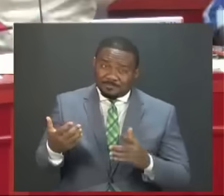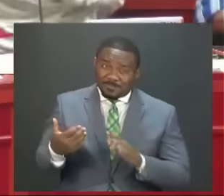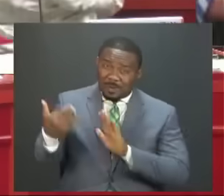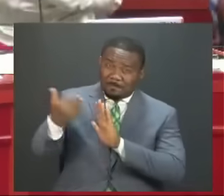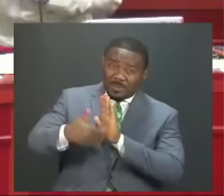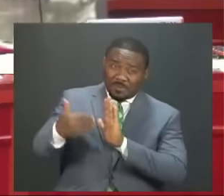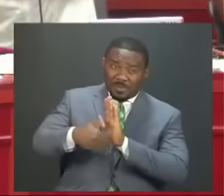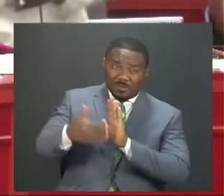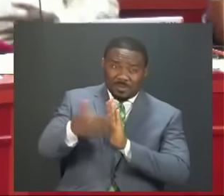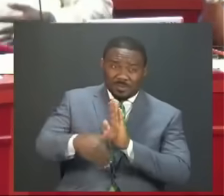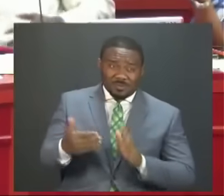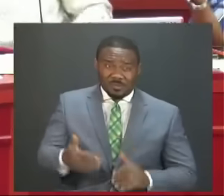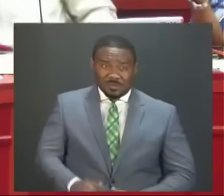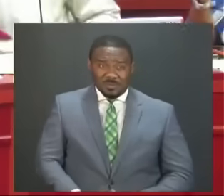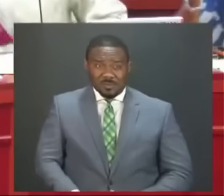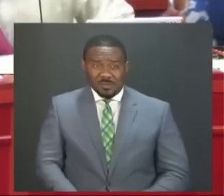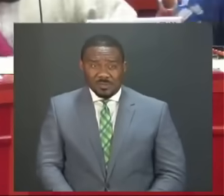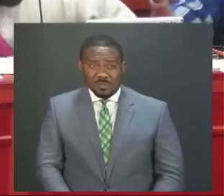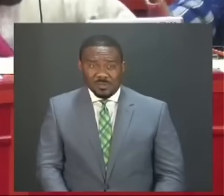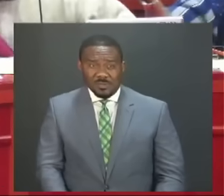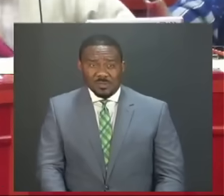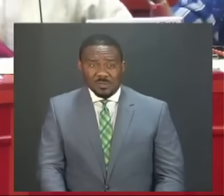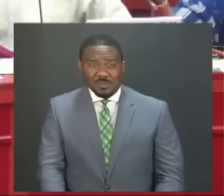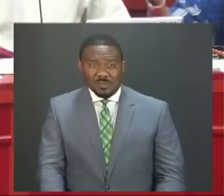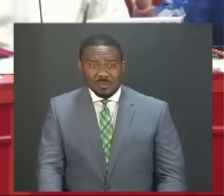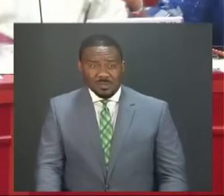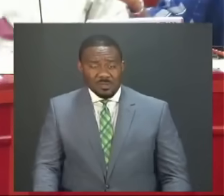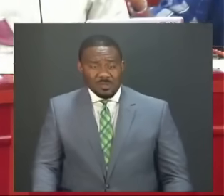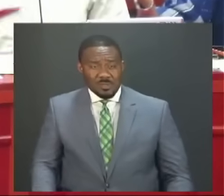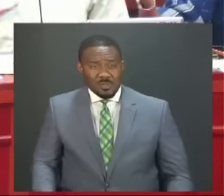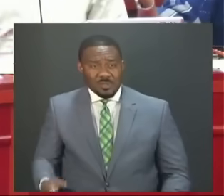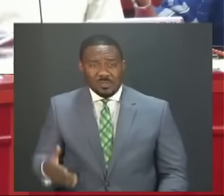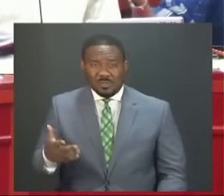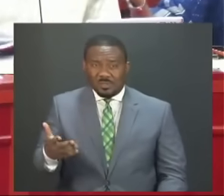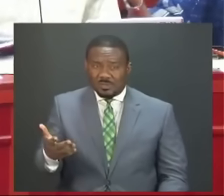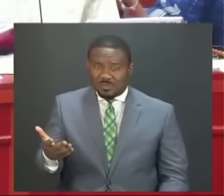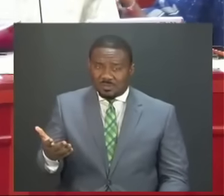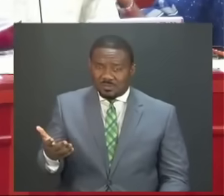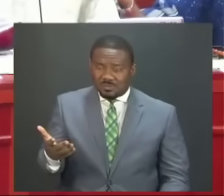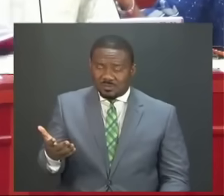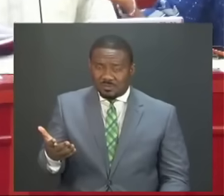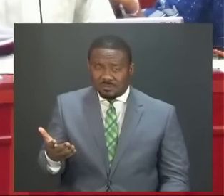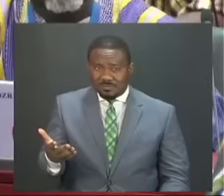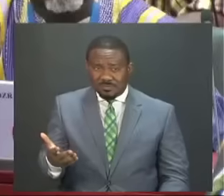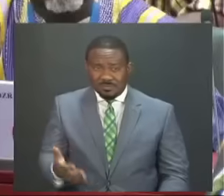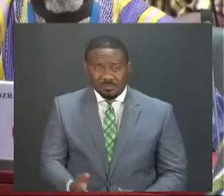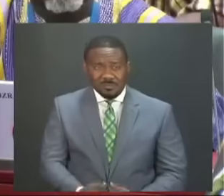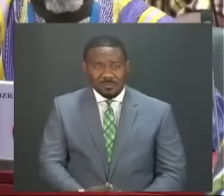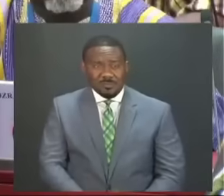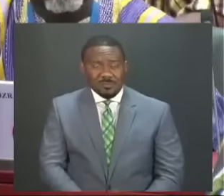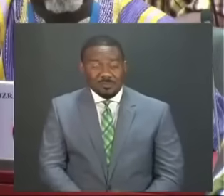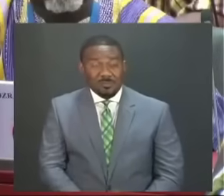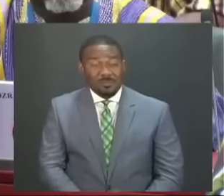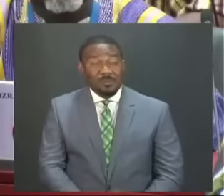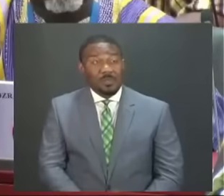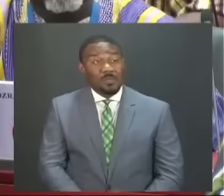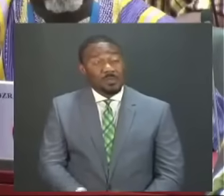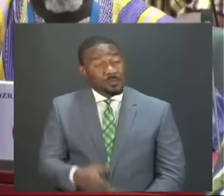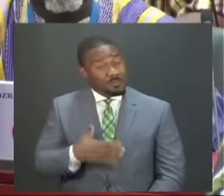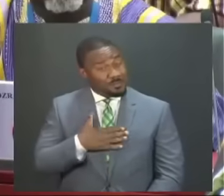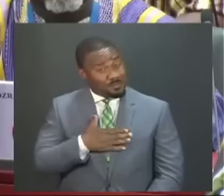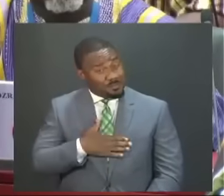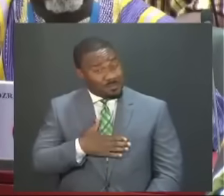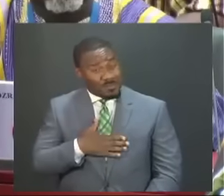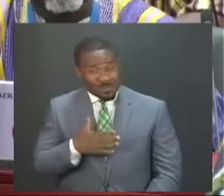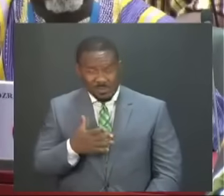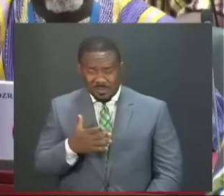We are on this floor. We are, oh please. So let the records reflect that we